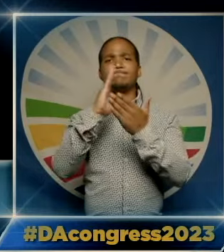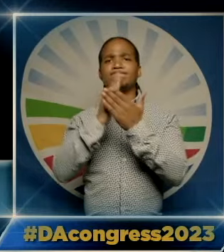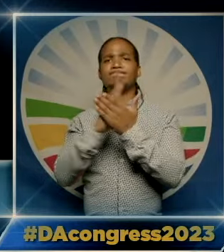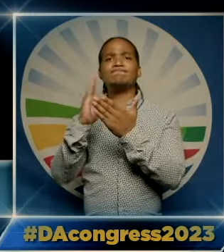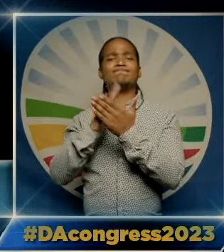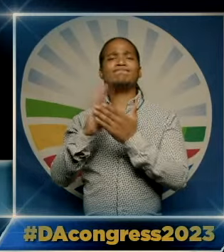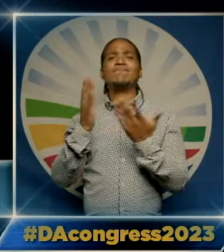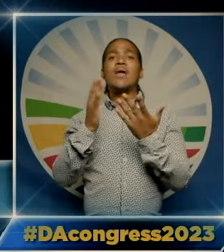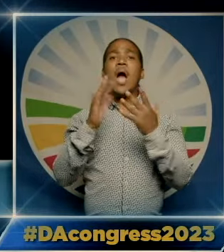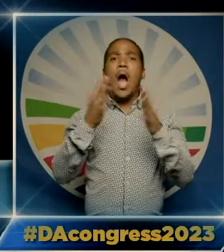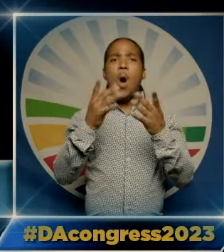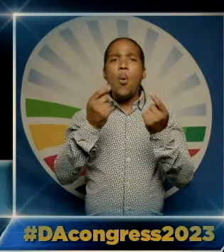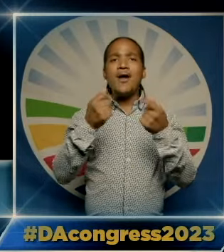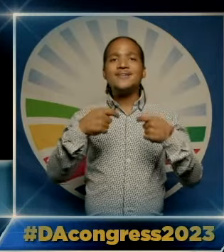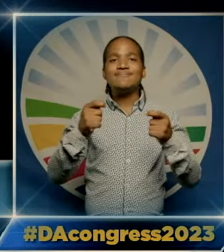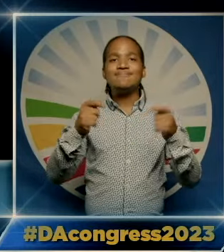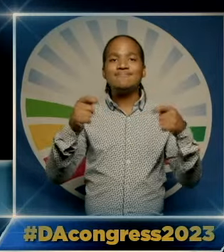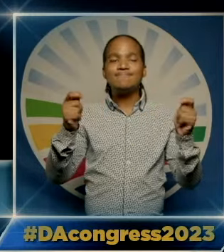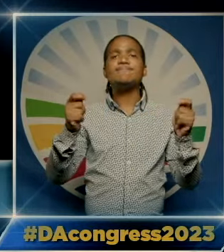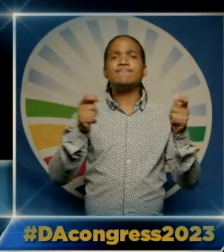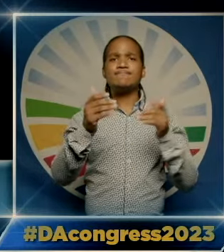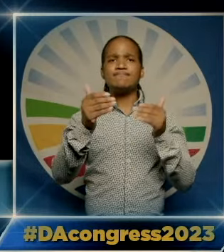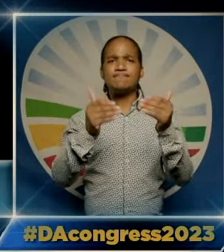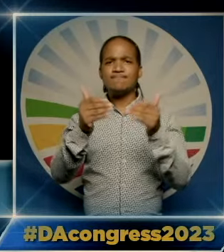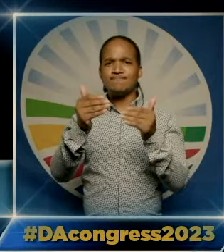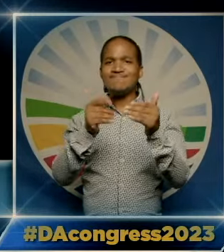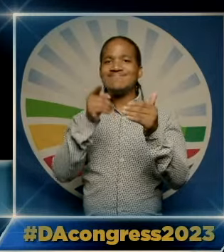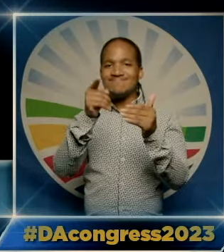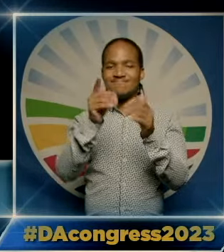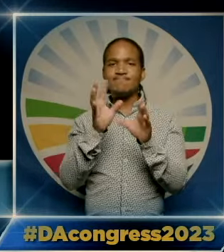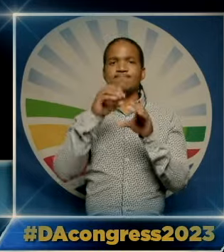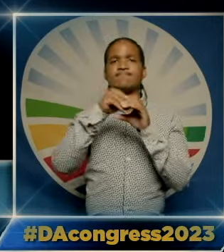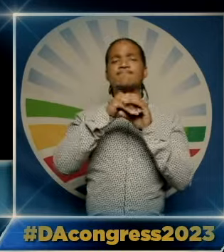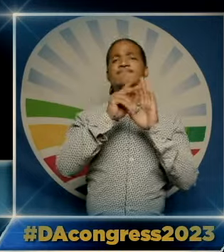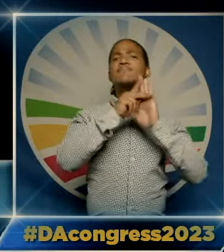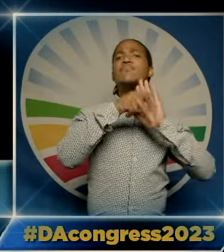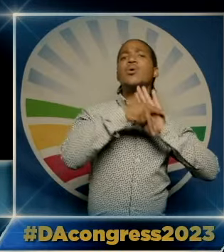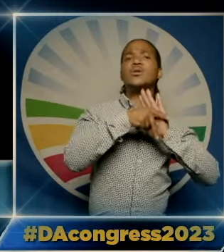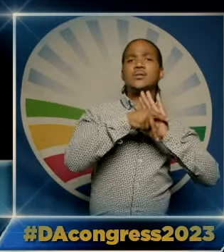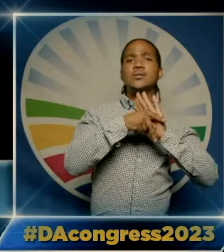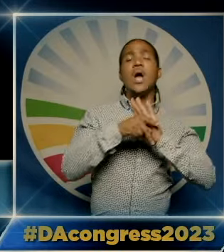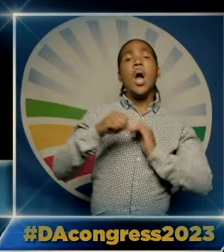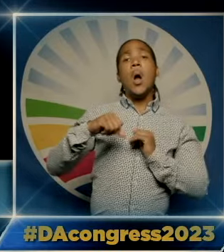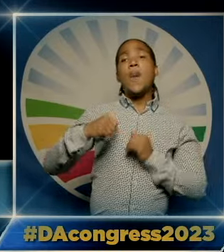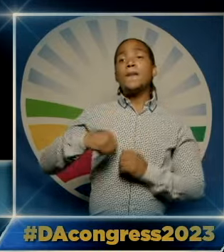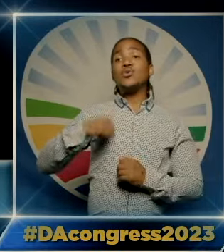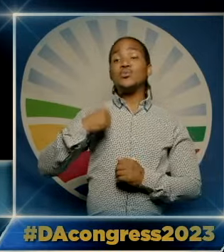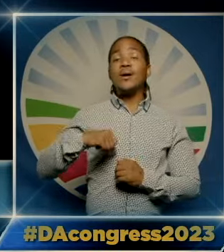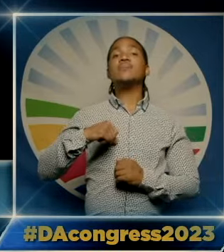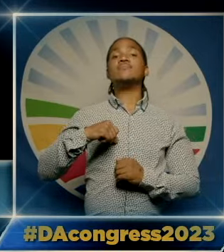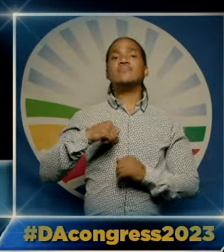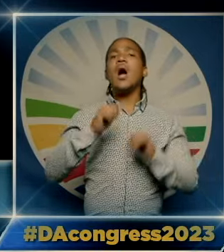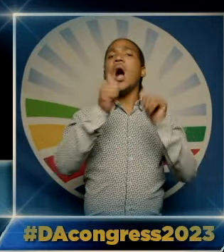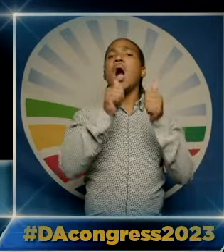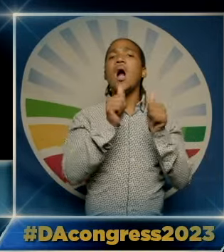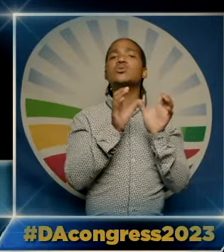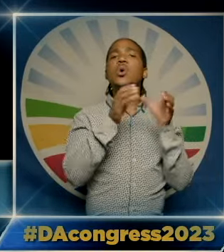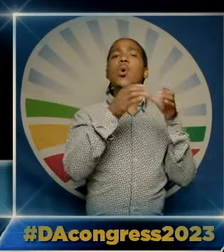for money spending, and that becomes institutionalized by establishing the Municipal Public Accounts Committee,